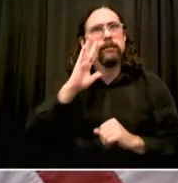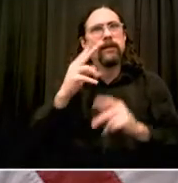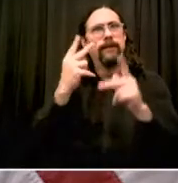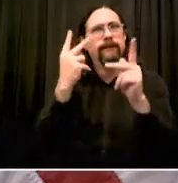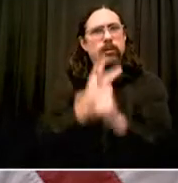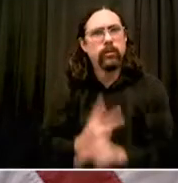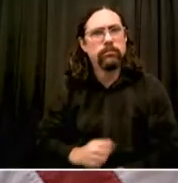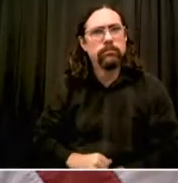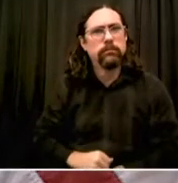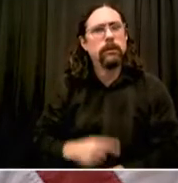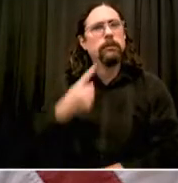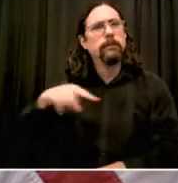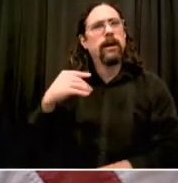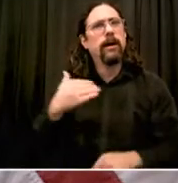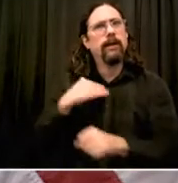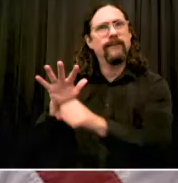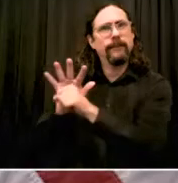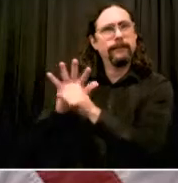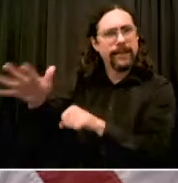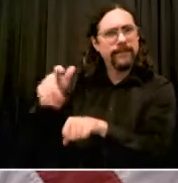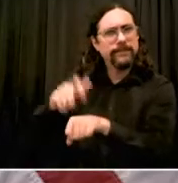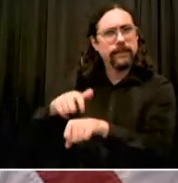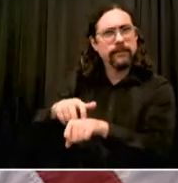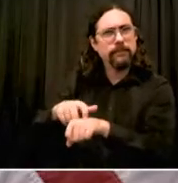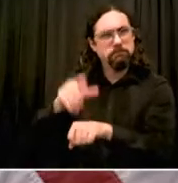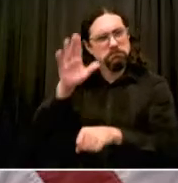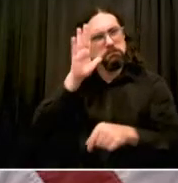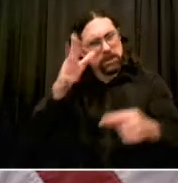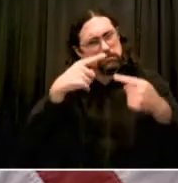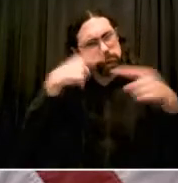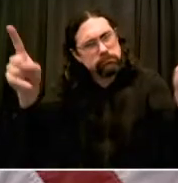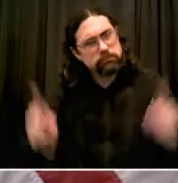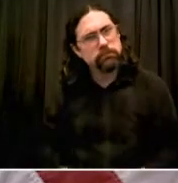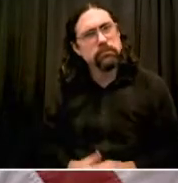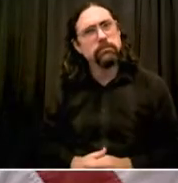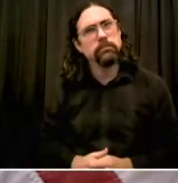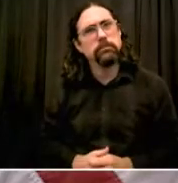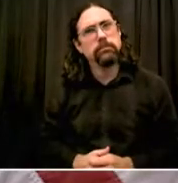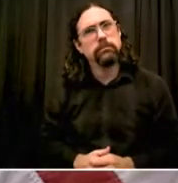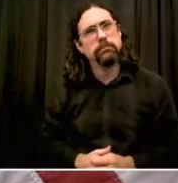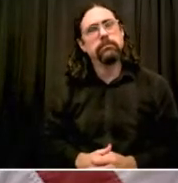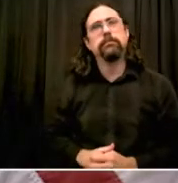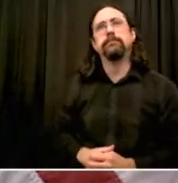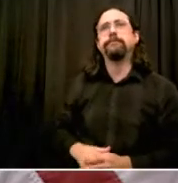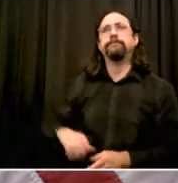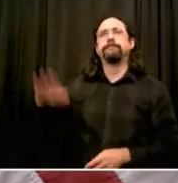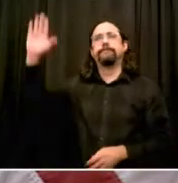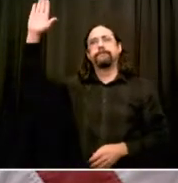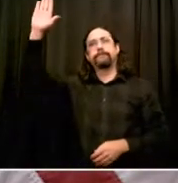of the lineup as per usual. The next is Henry from Bloomberg.